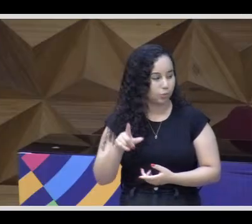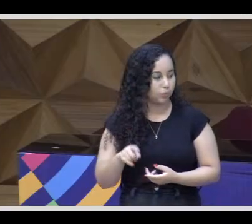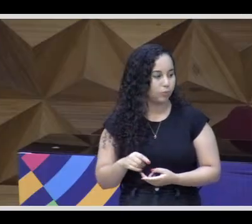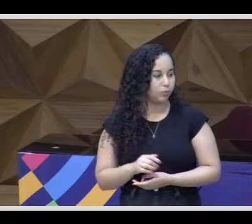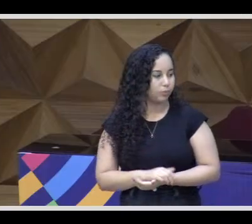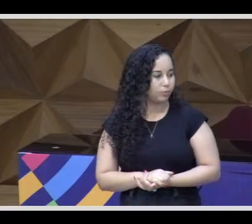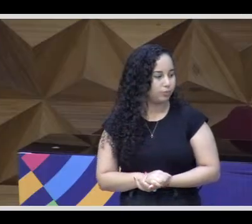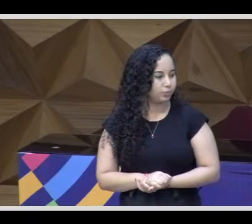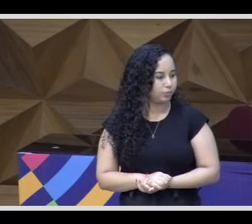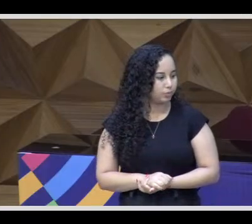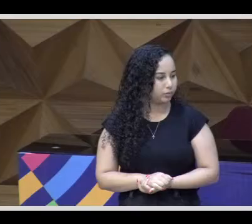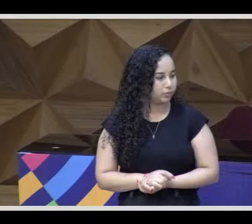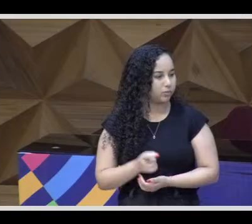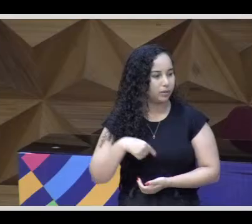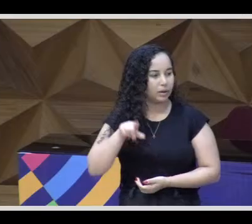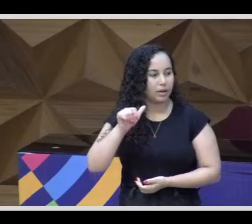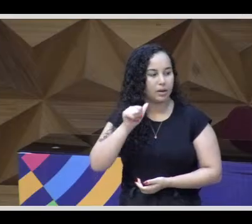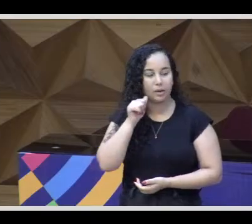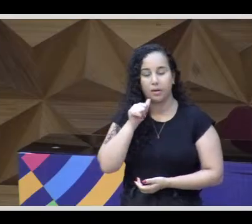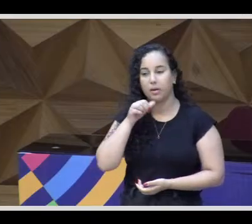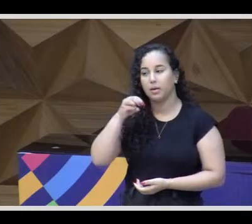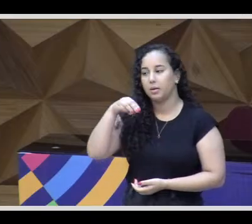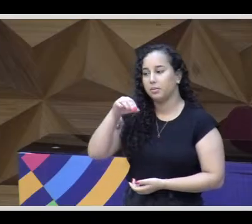person, so Michel Teló, right?